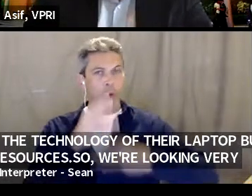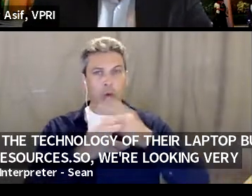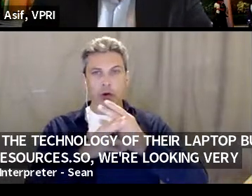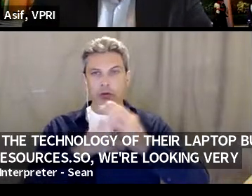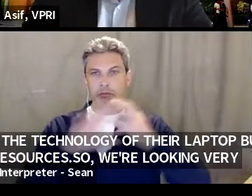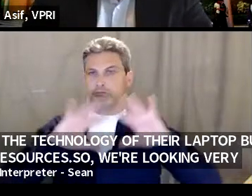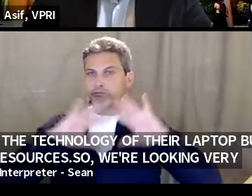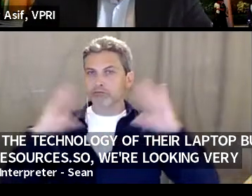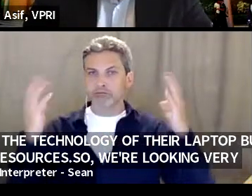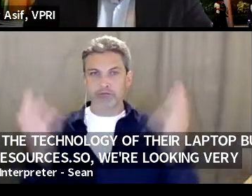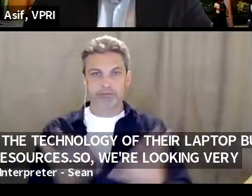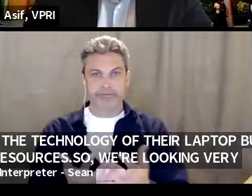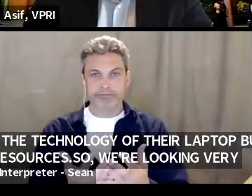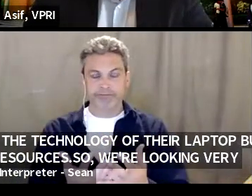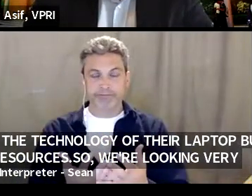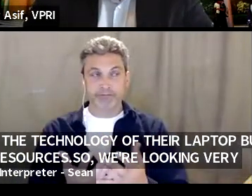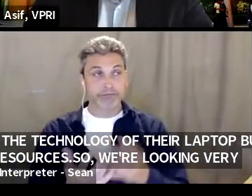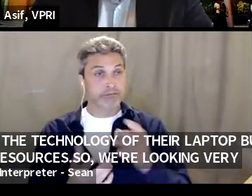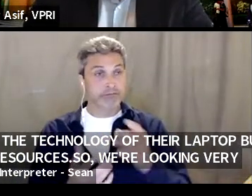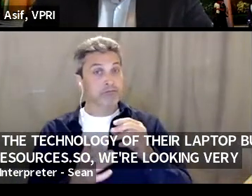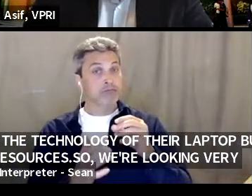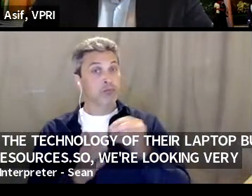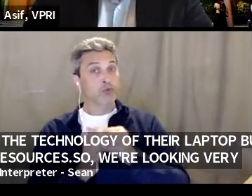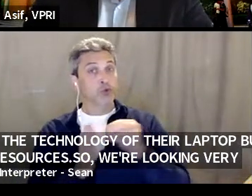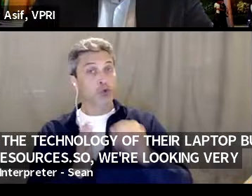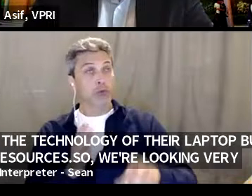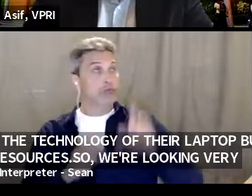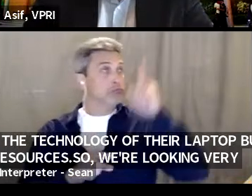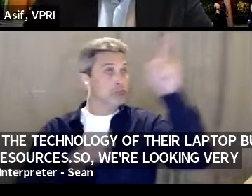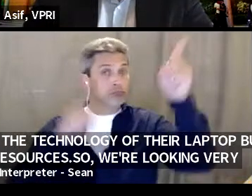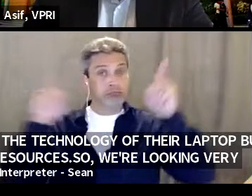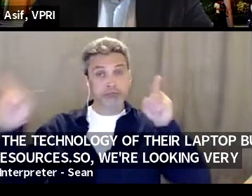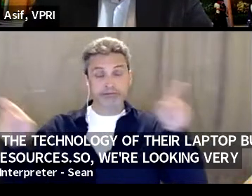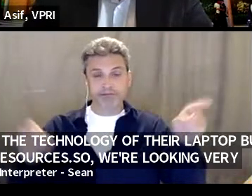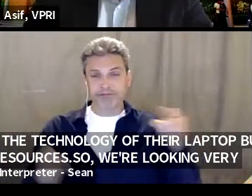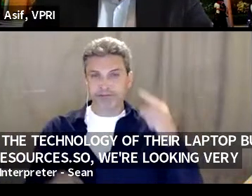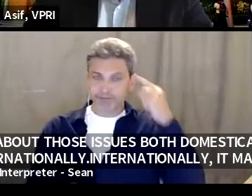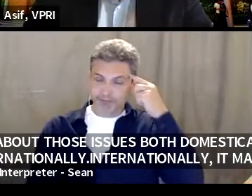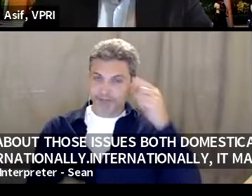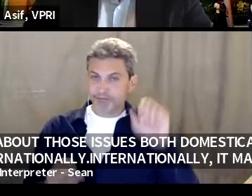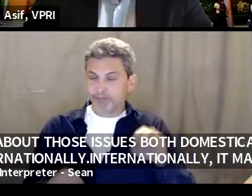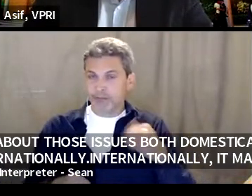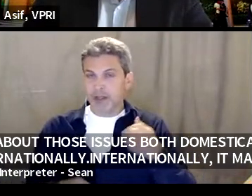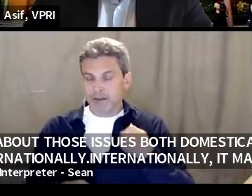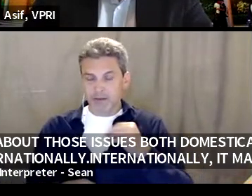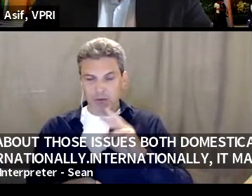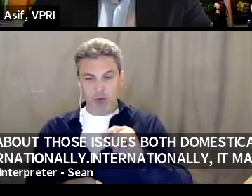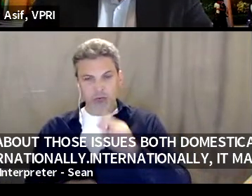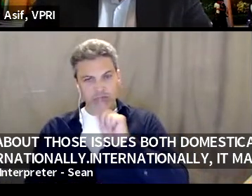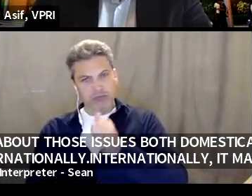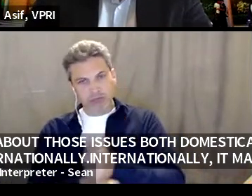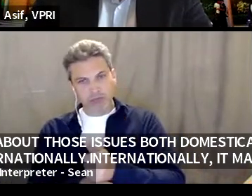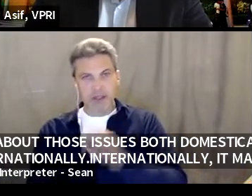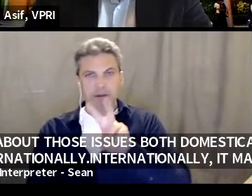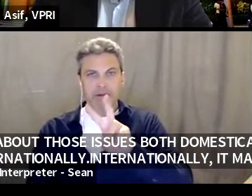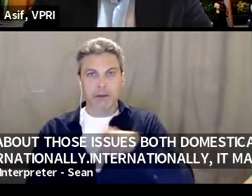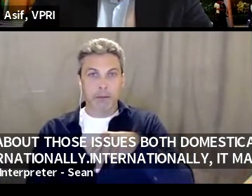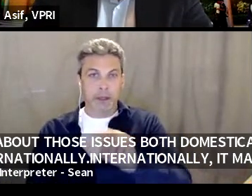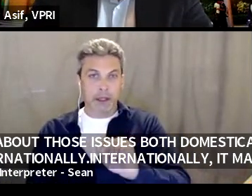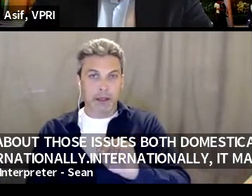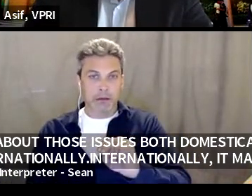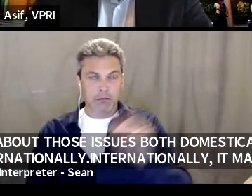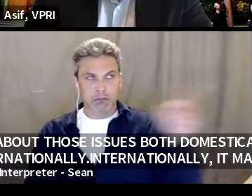Internationally, it may be necessary to try to get a dedicated VPN. Domestically, it may be the